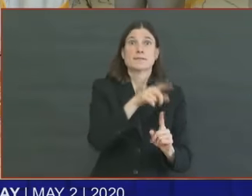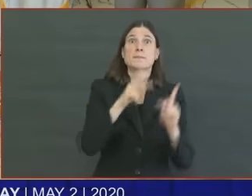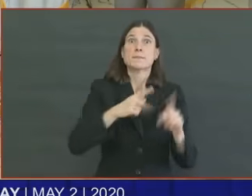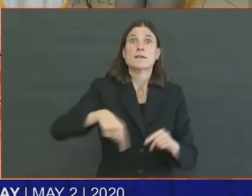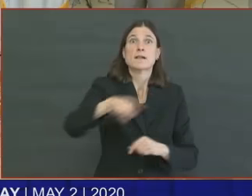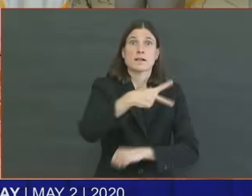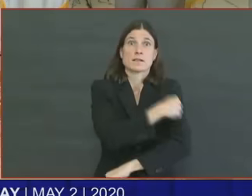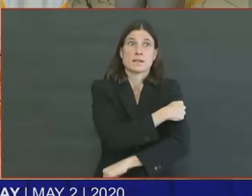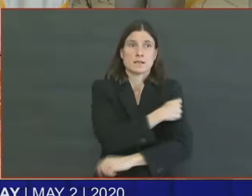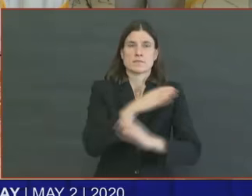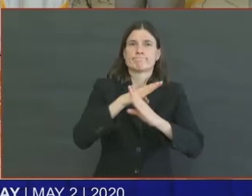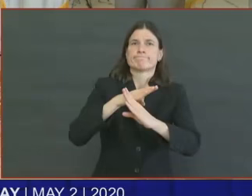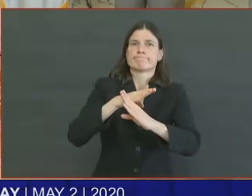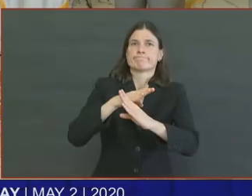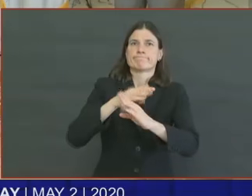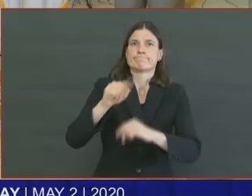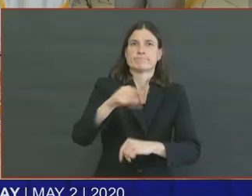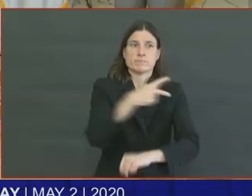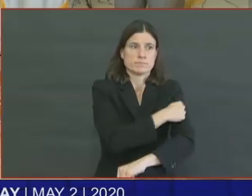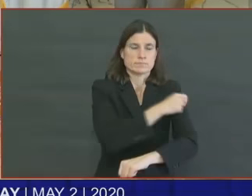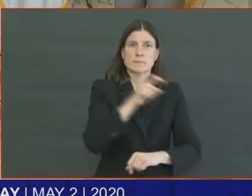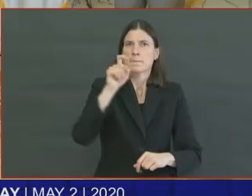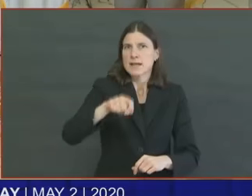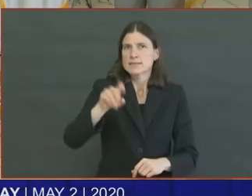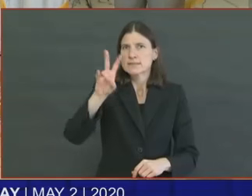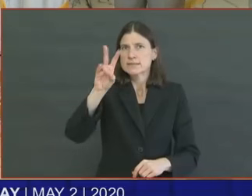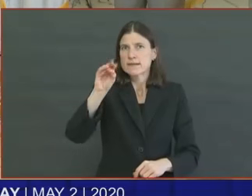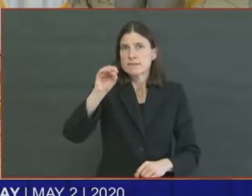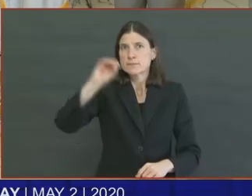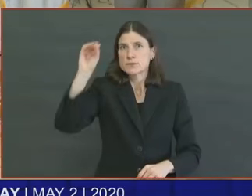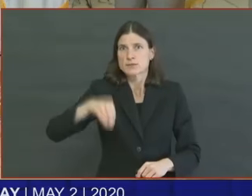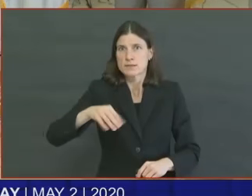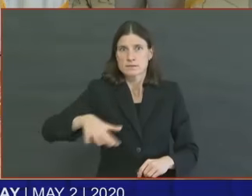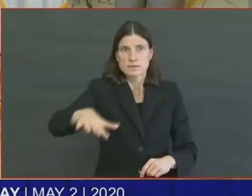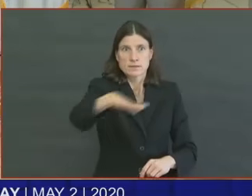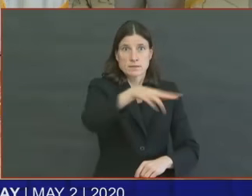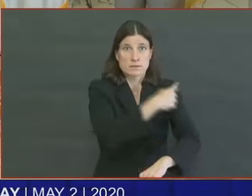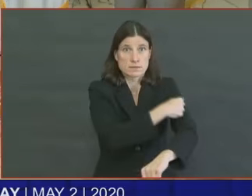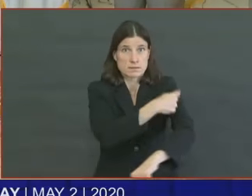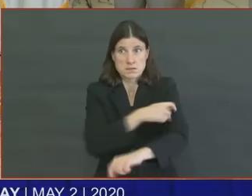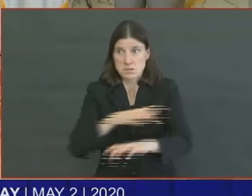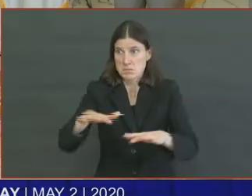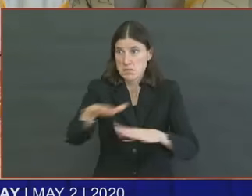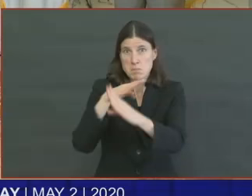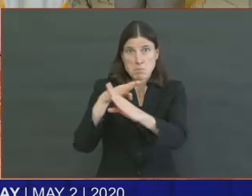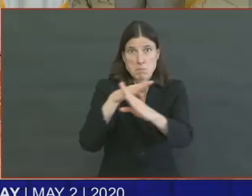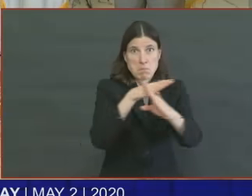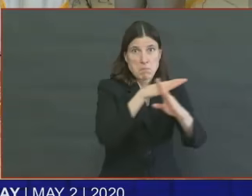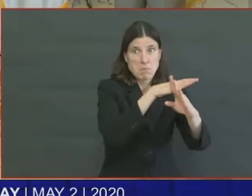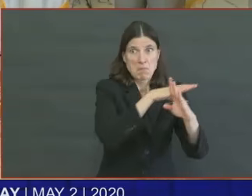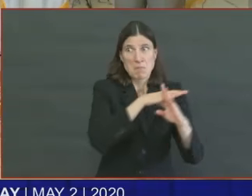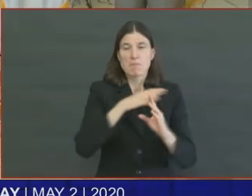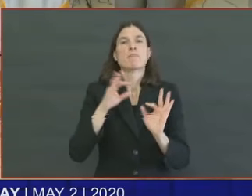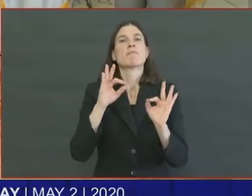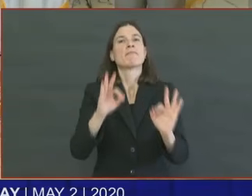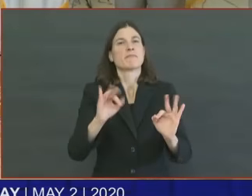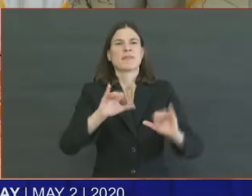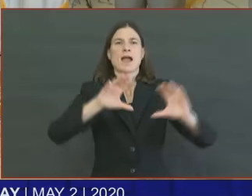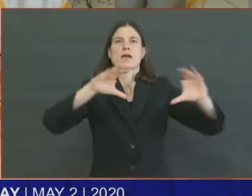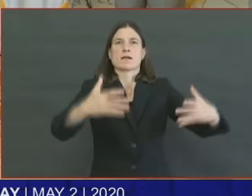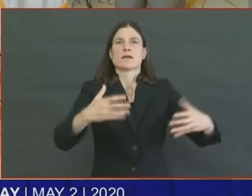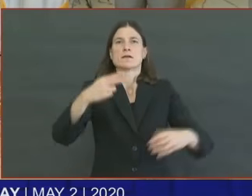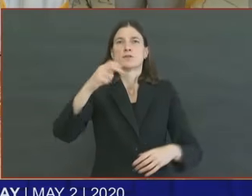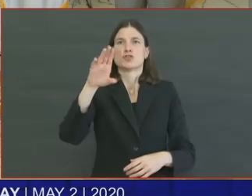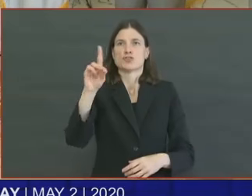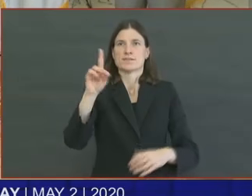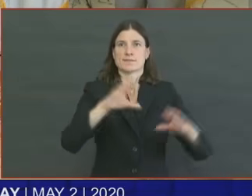against it. We are still learning whether or not we will be able to attain herd immunity